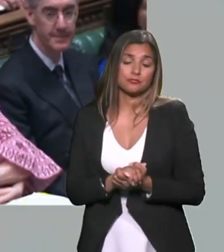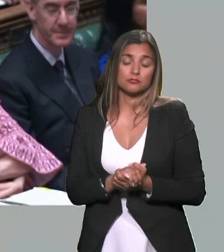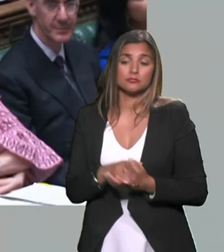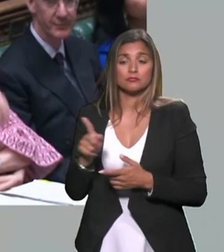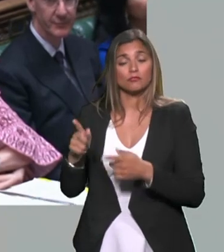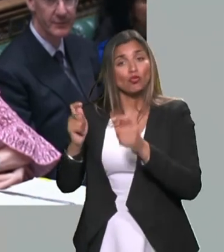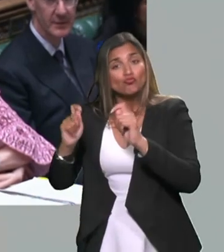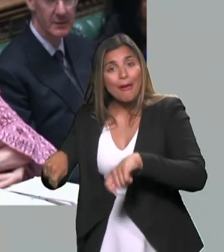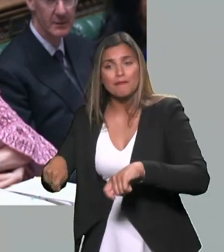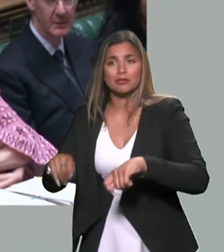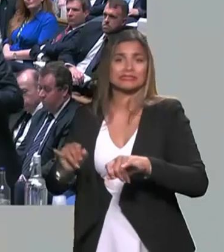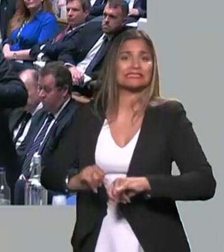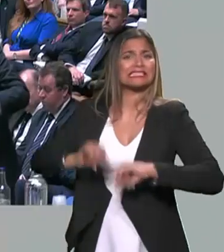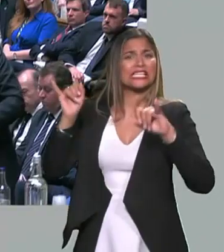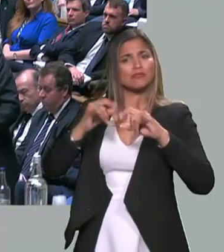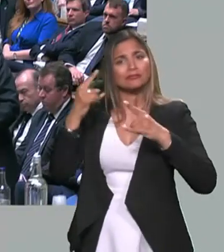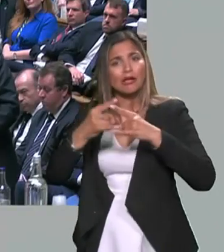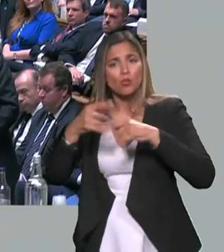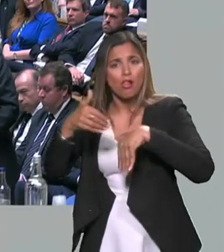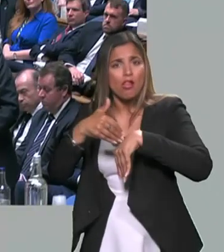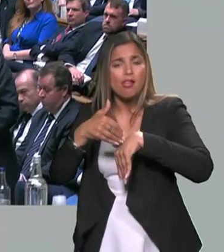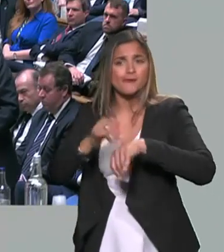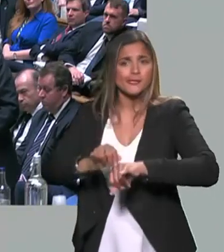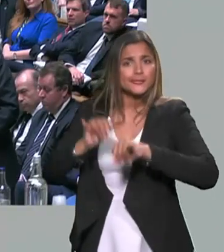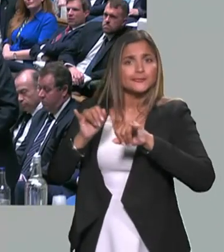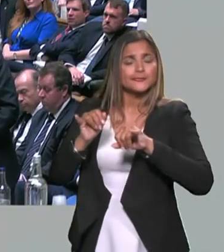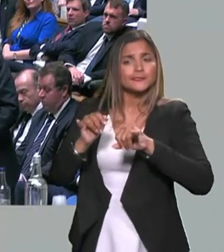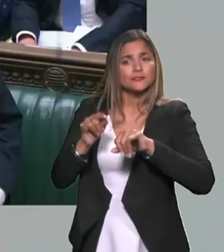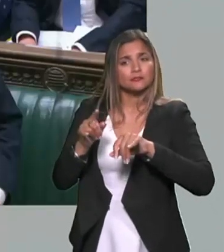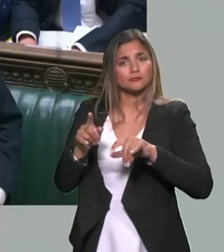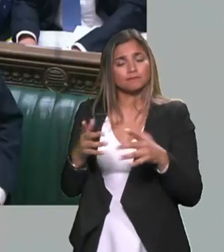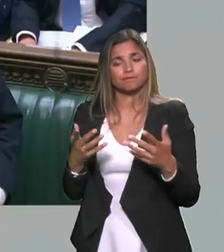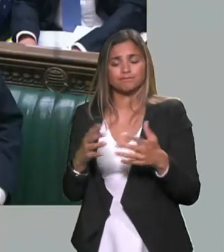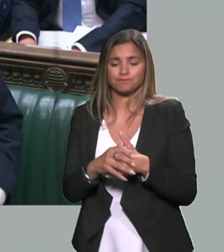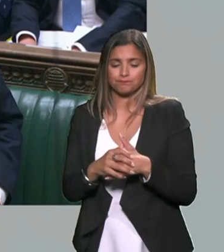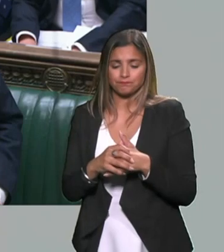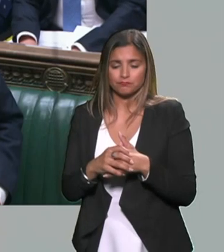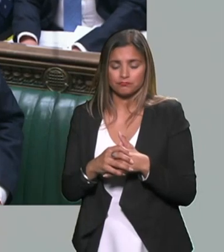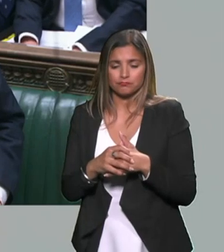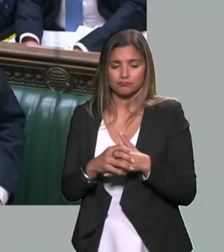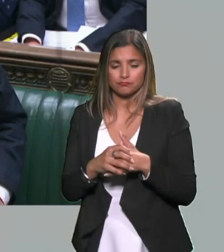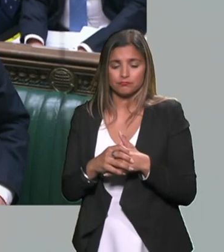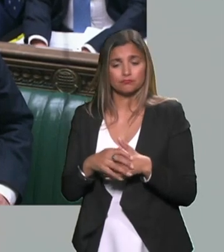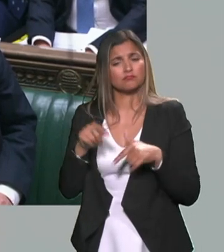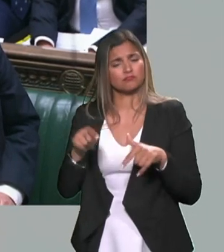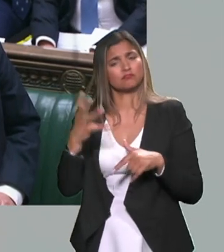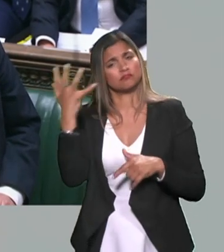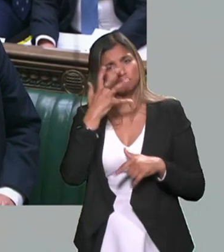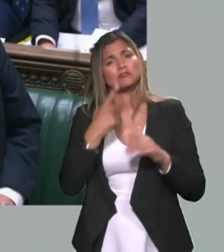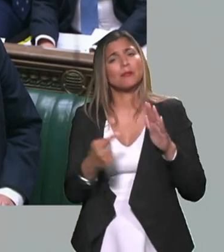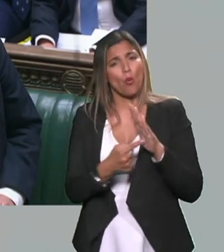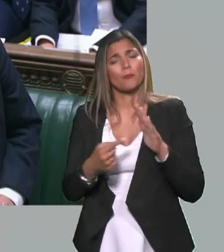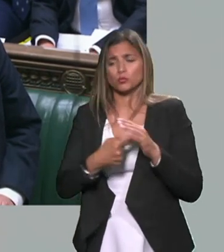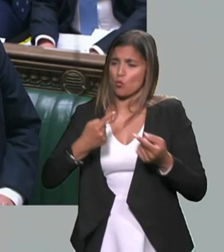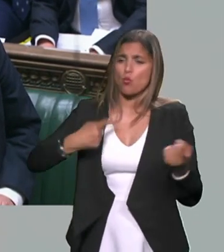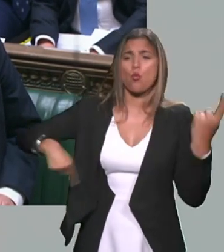and serious sexual offences particularly against women, this is incredibly important to the whole House,